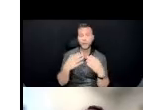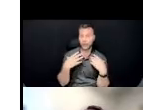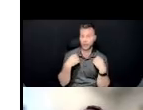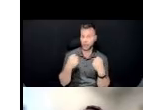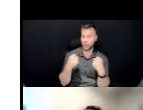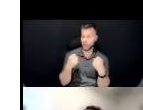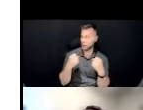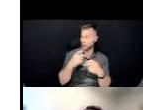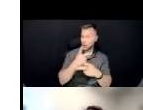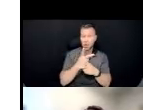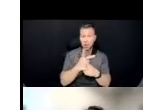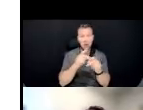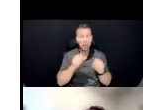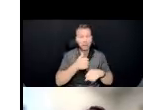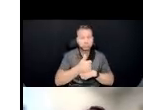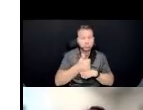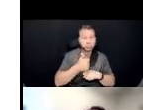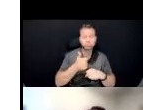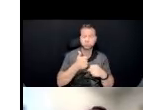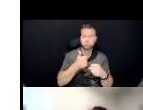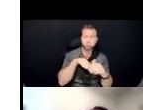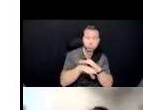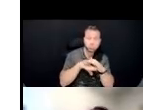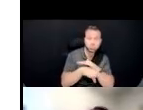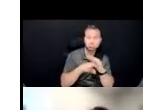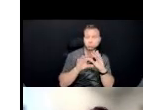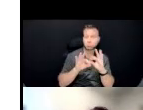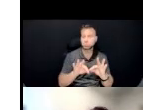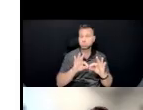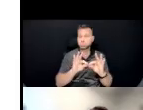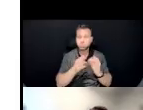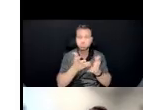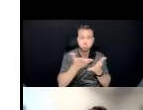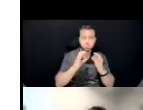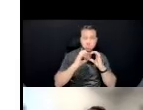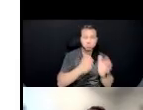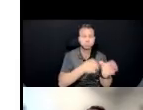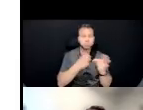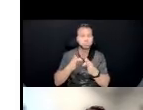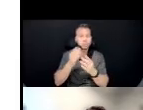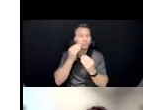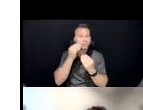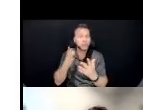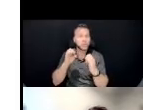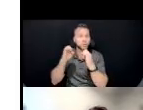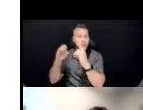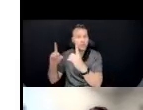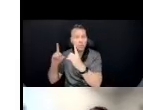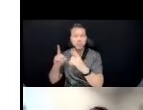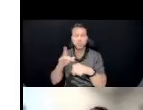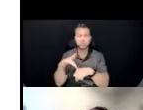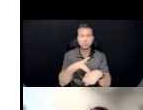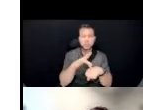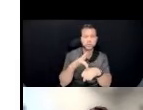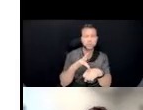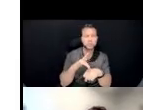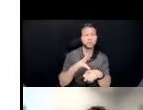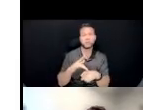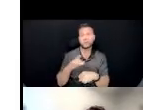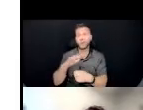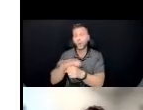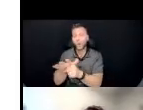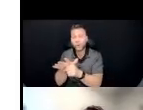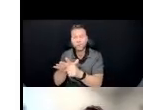basic needs, education, information sources, COVID-19 experiences, and